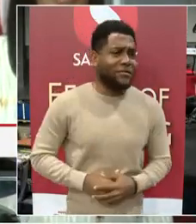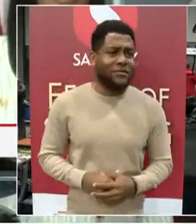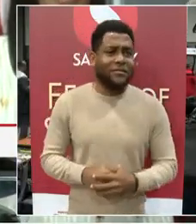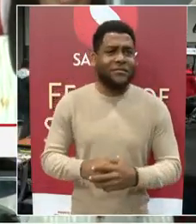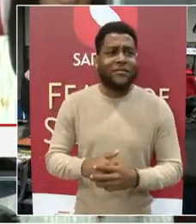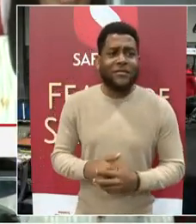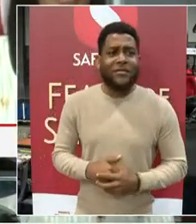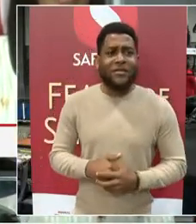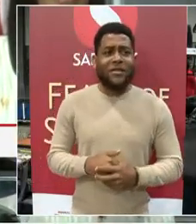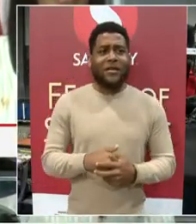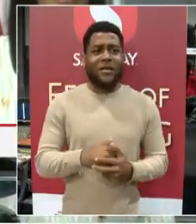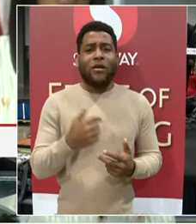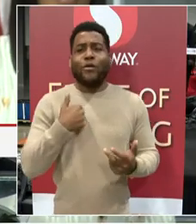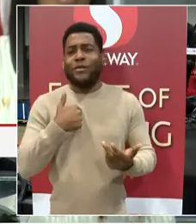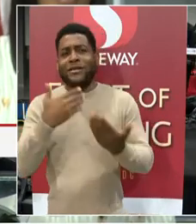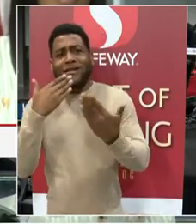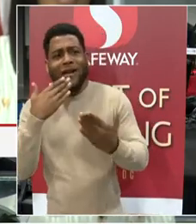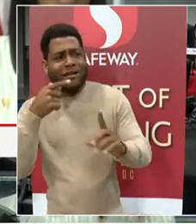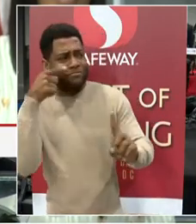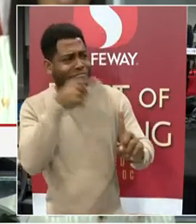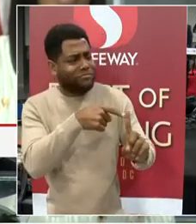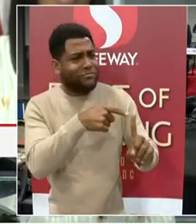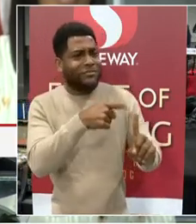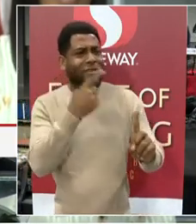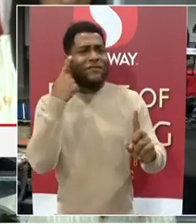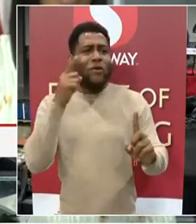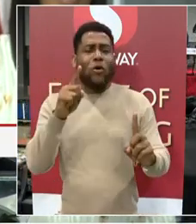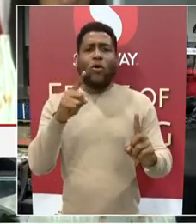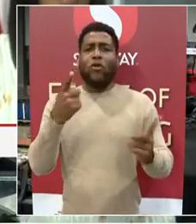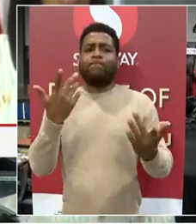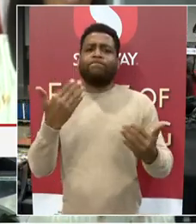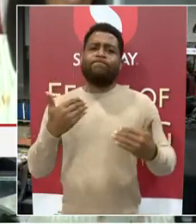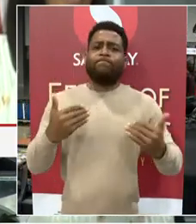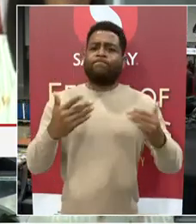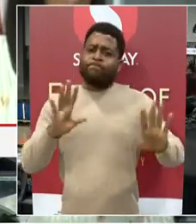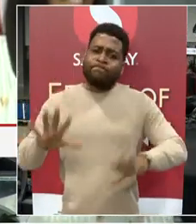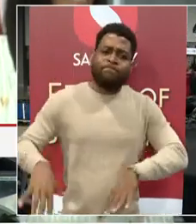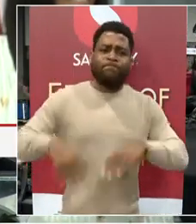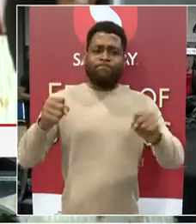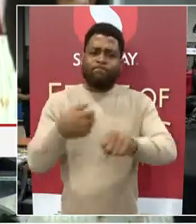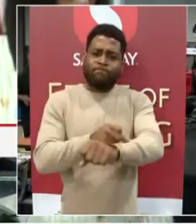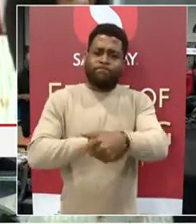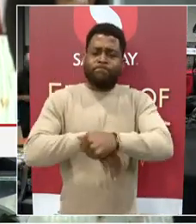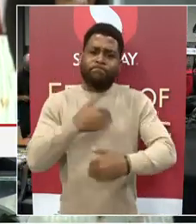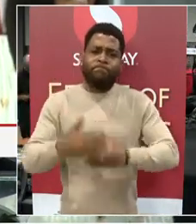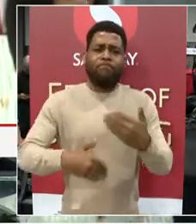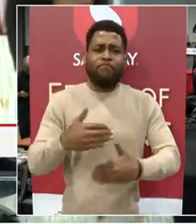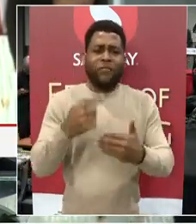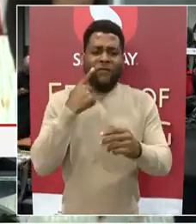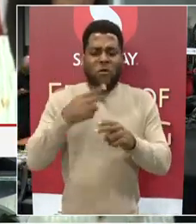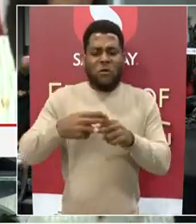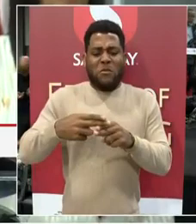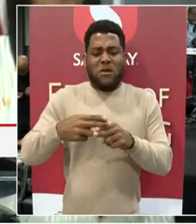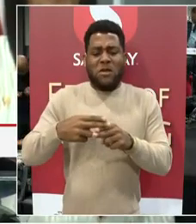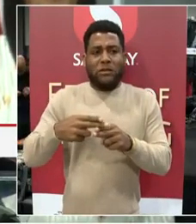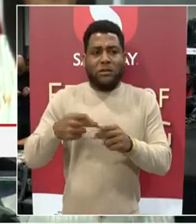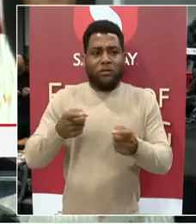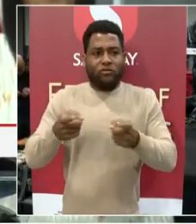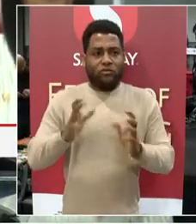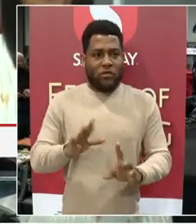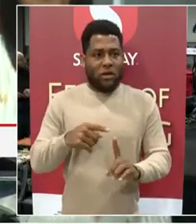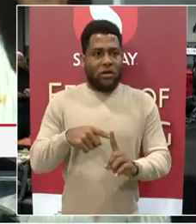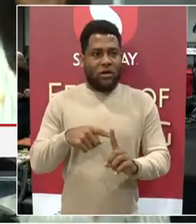for stepping up to the plate to serve as an interim director since July. And I also want